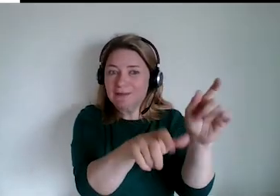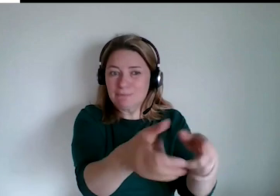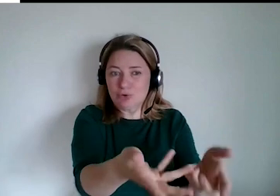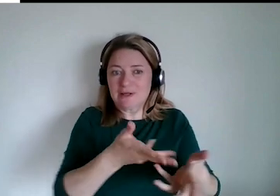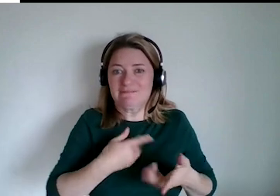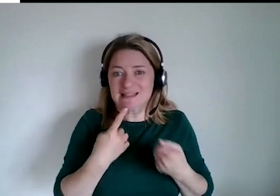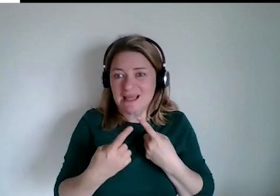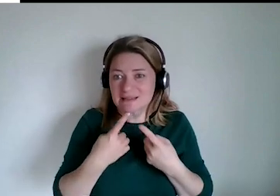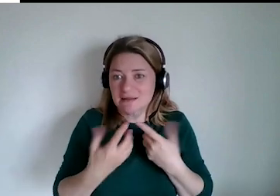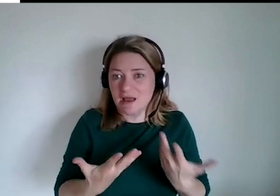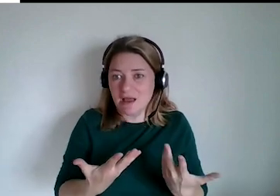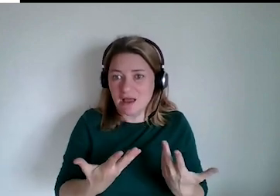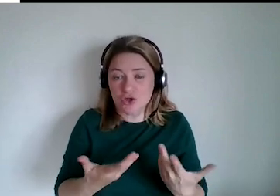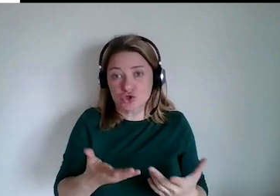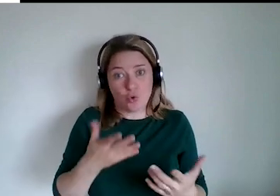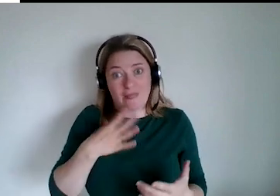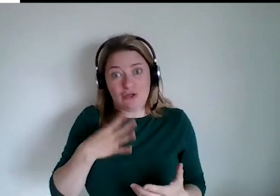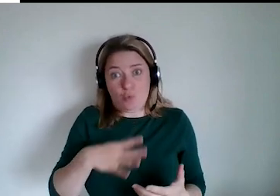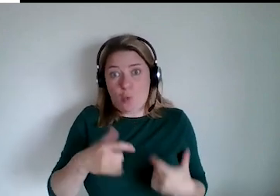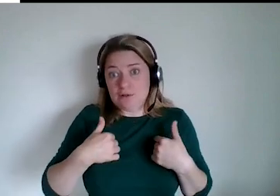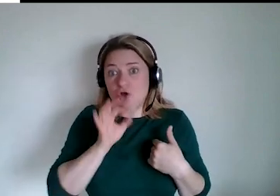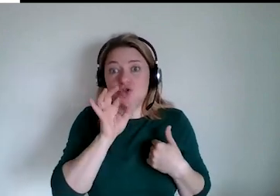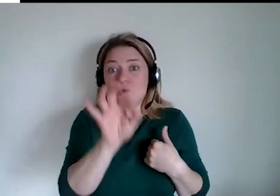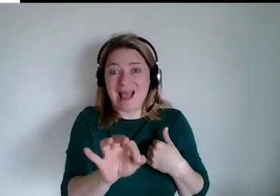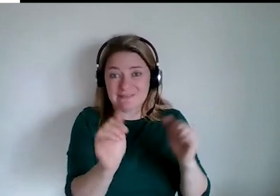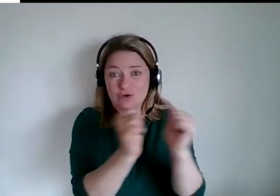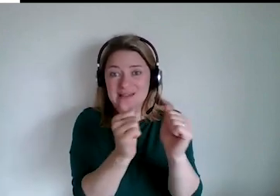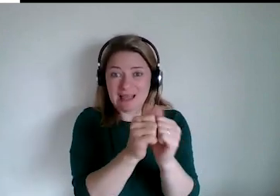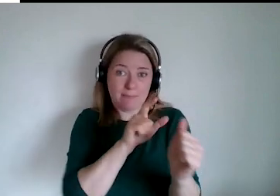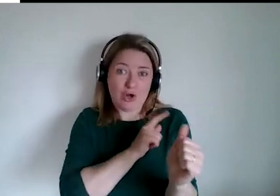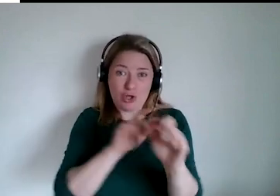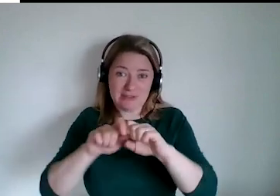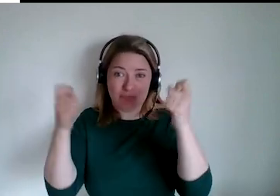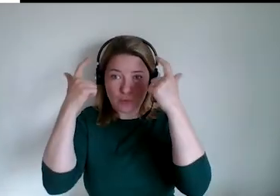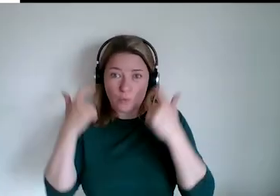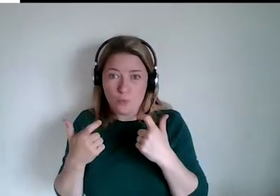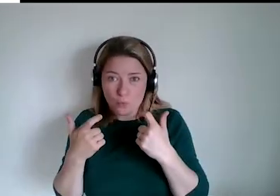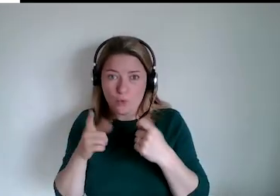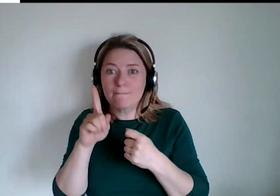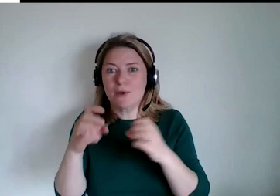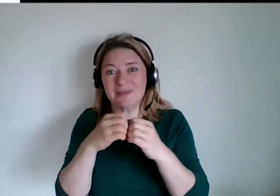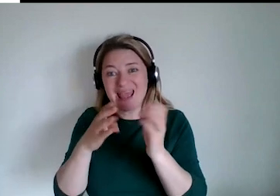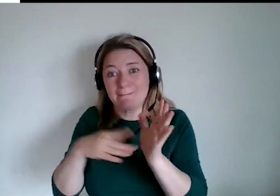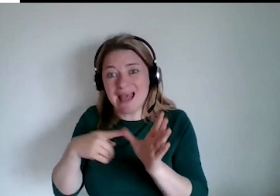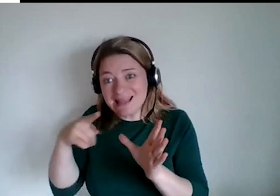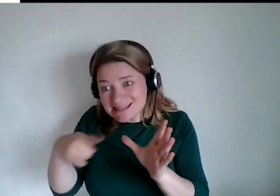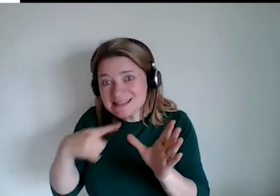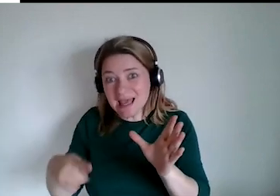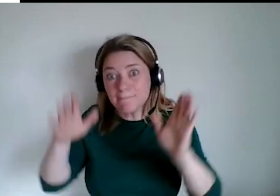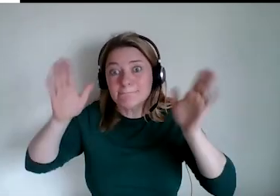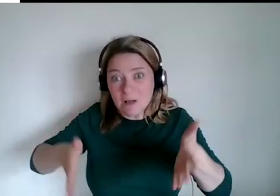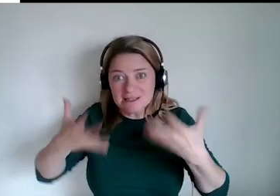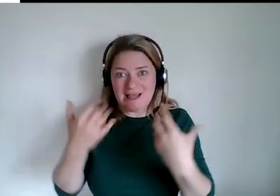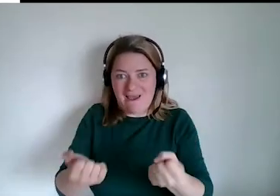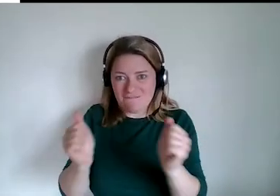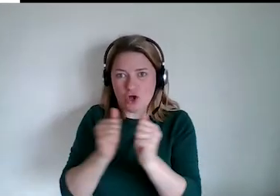data. So they don't want us to ask for consent because it's illegal. But the BMA say you can't do research without consent. End of